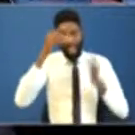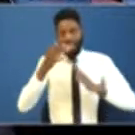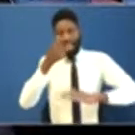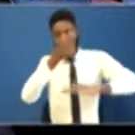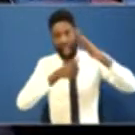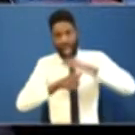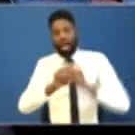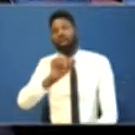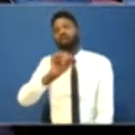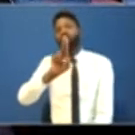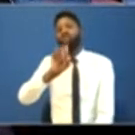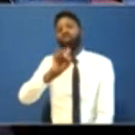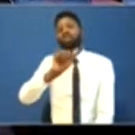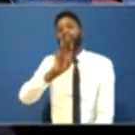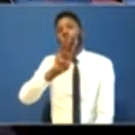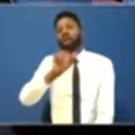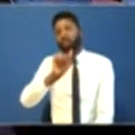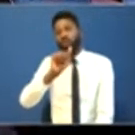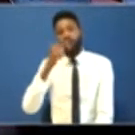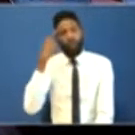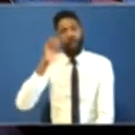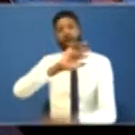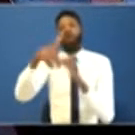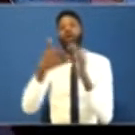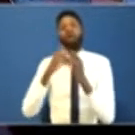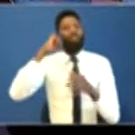us water party